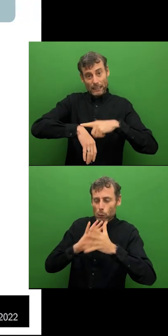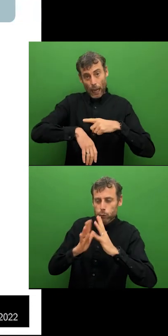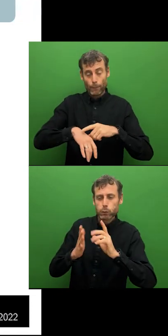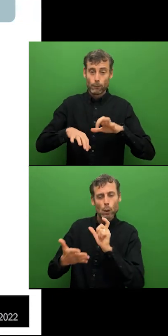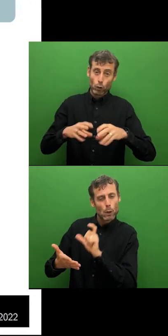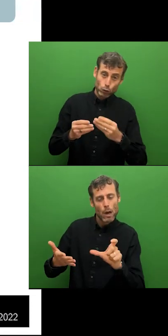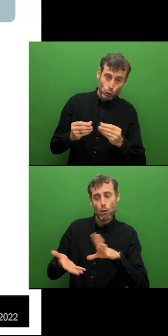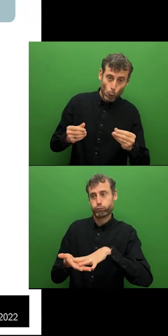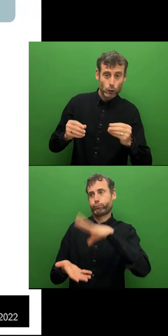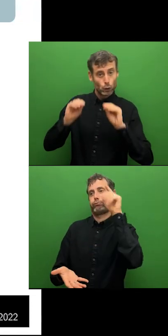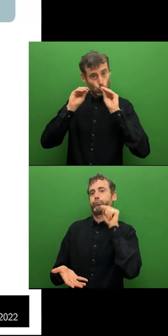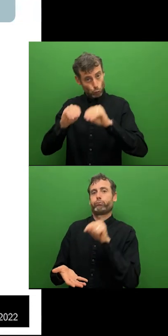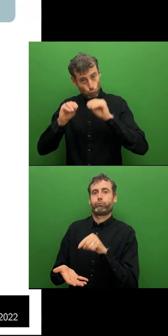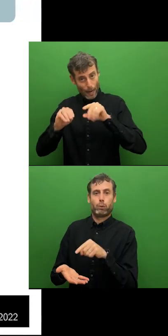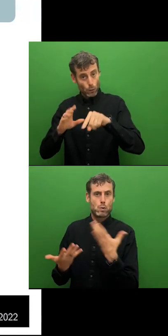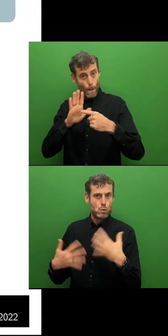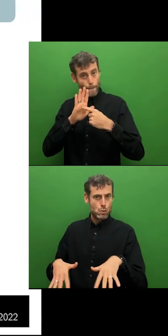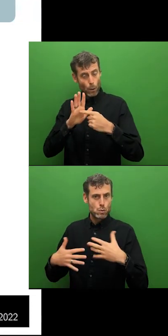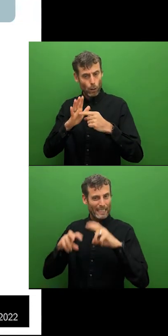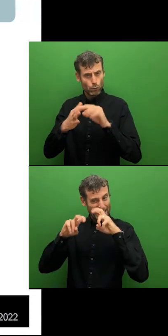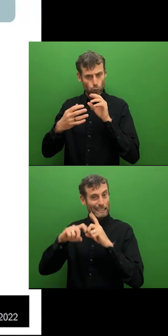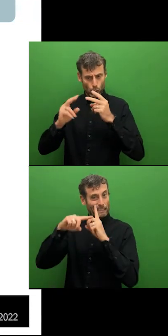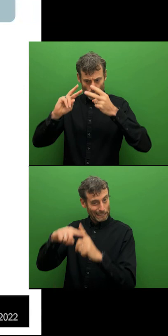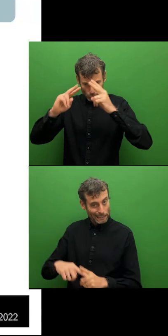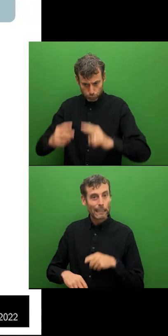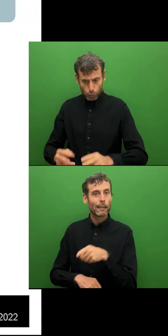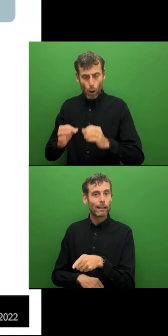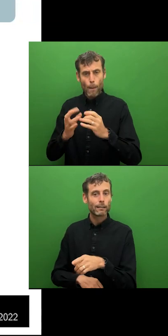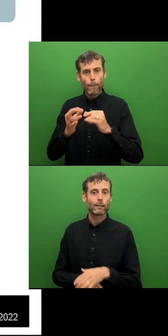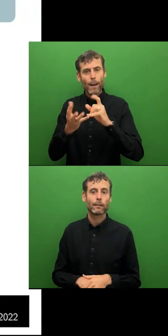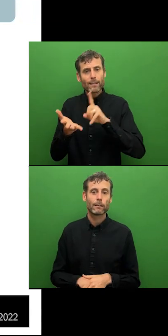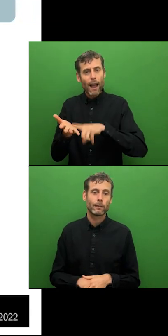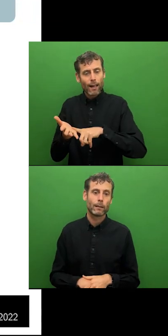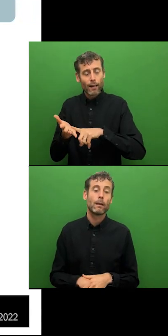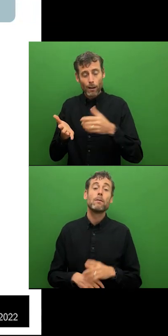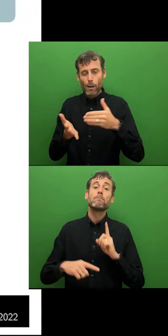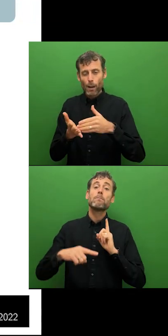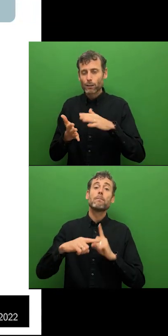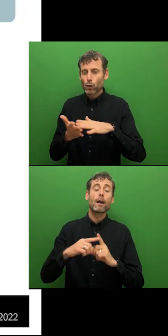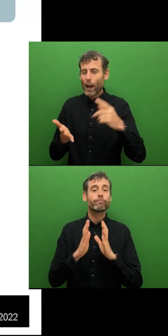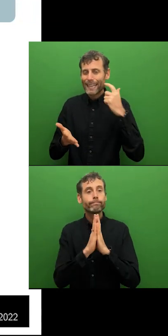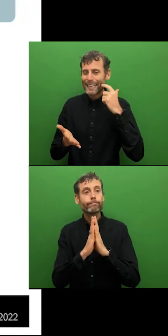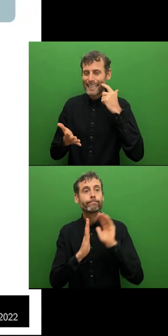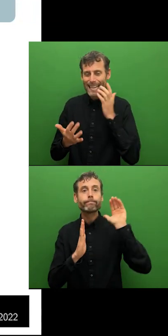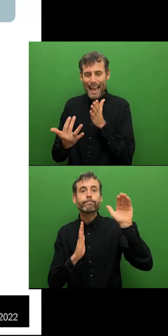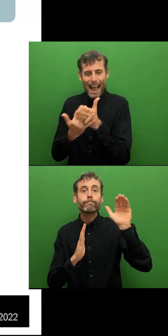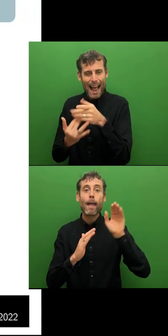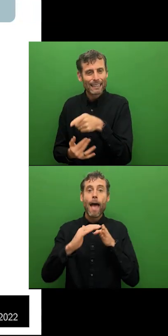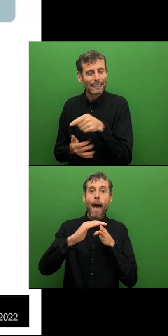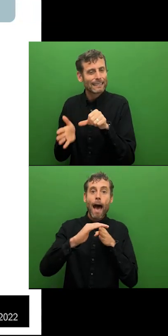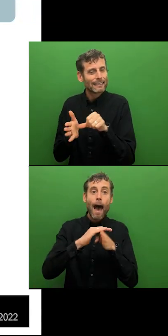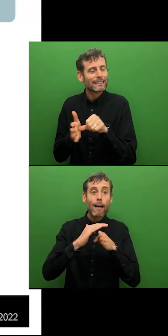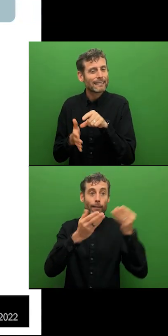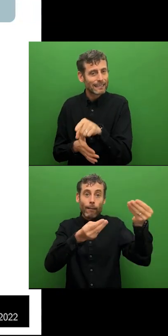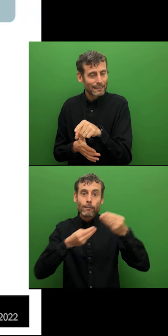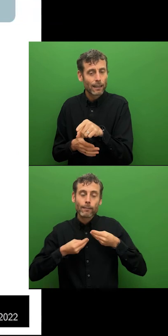and resources to train models on BobSL. Also, it can be a little complicated obtaining